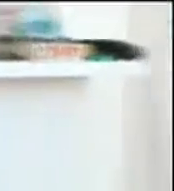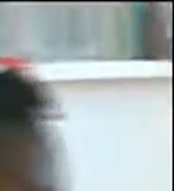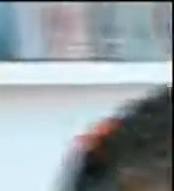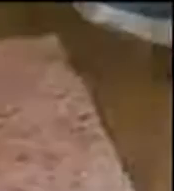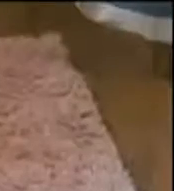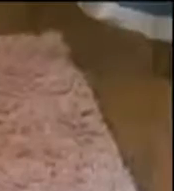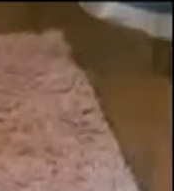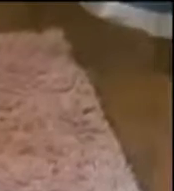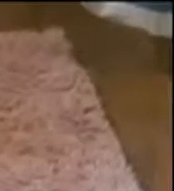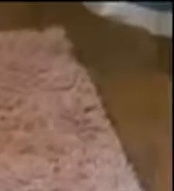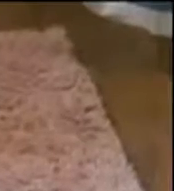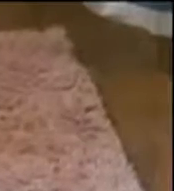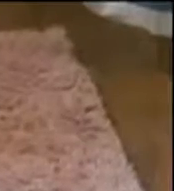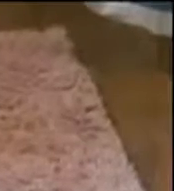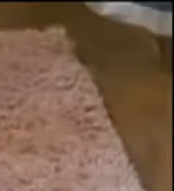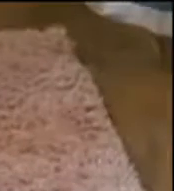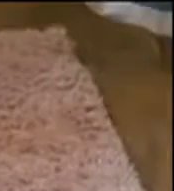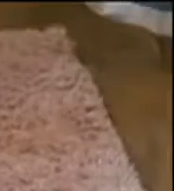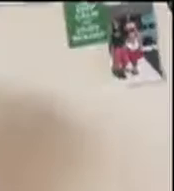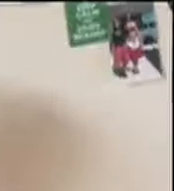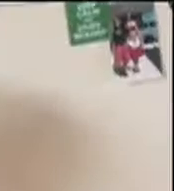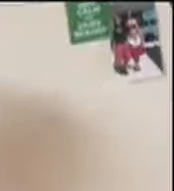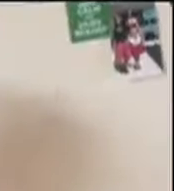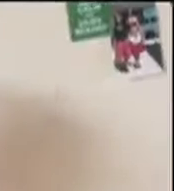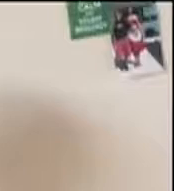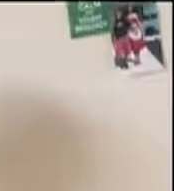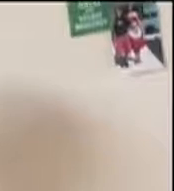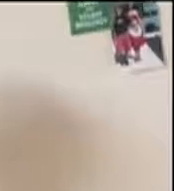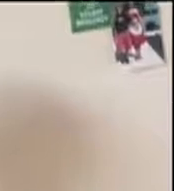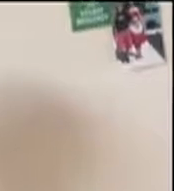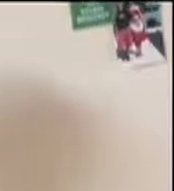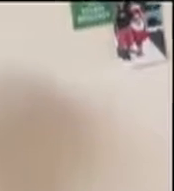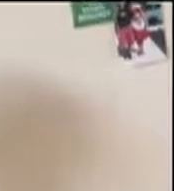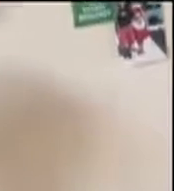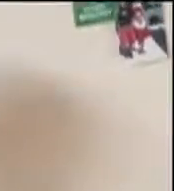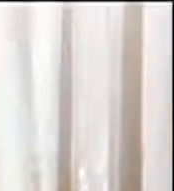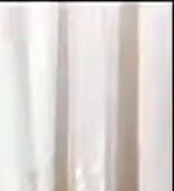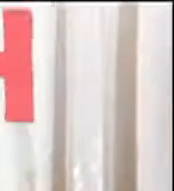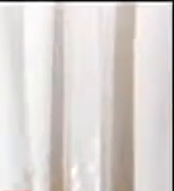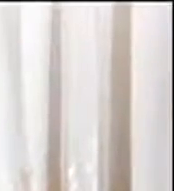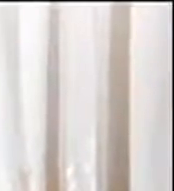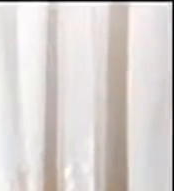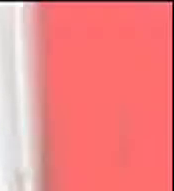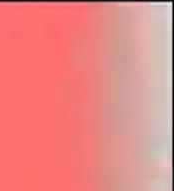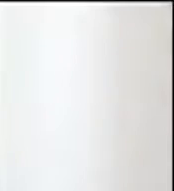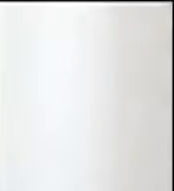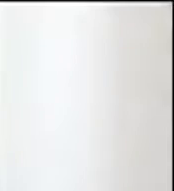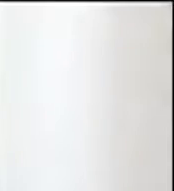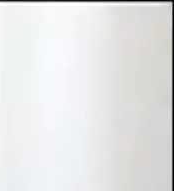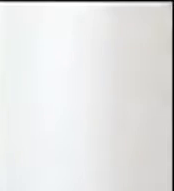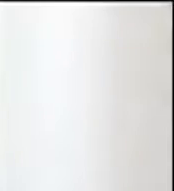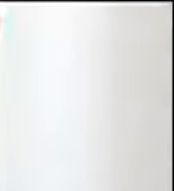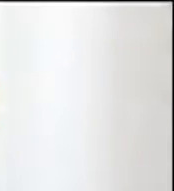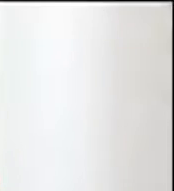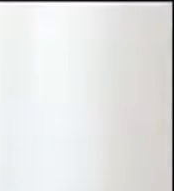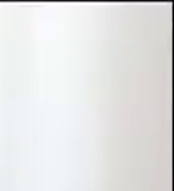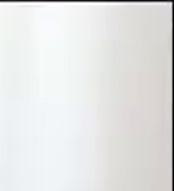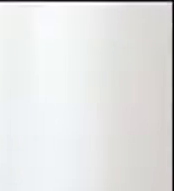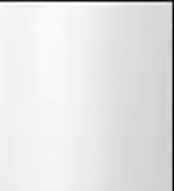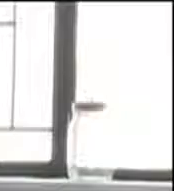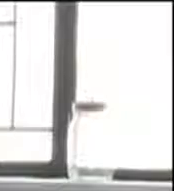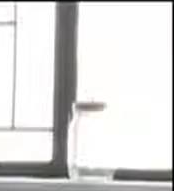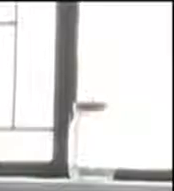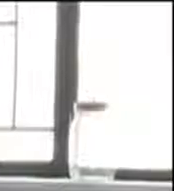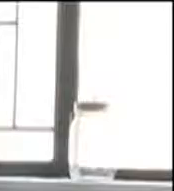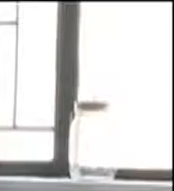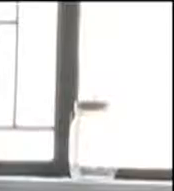Hey kids, are you in primary school and want to get extra supplementary maths, English and science lessons? Then